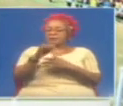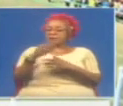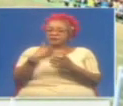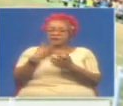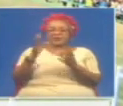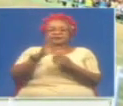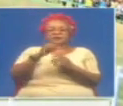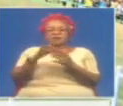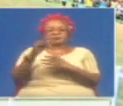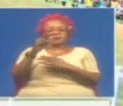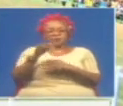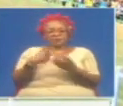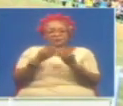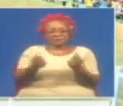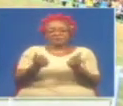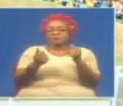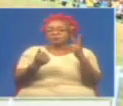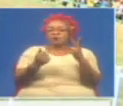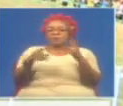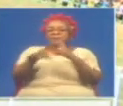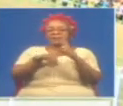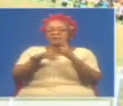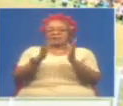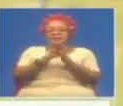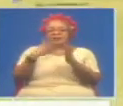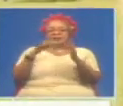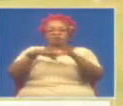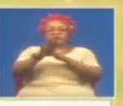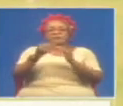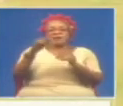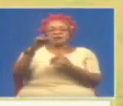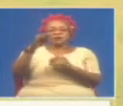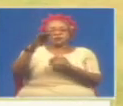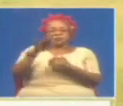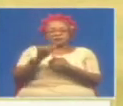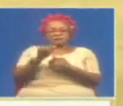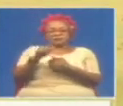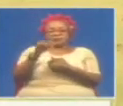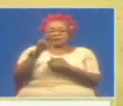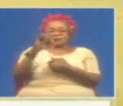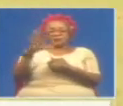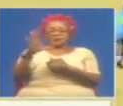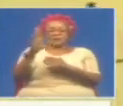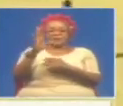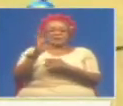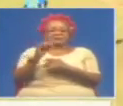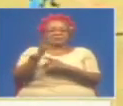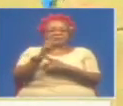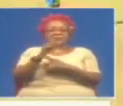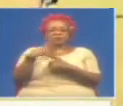of Ntambeni Dukisa's two penalties and a converted try by John Ekubu. It took KCB 13 minutes to finally get into